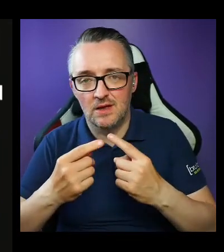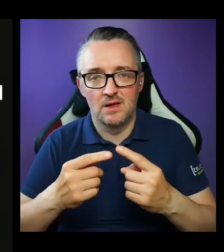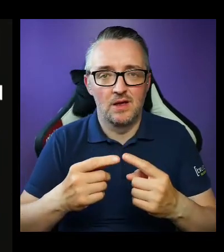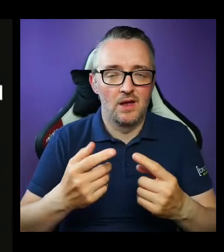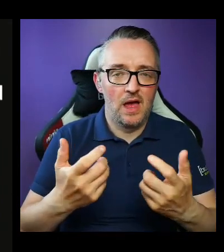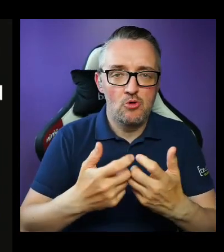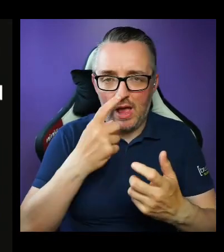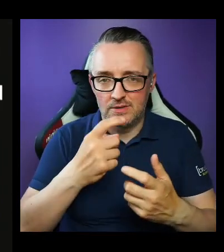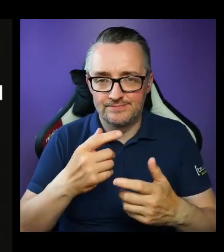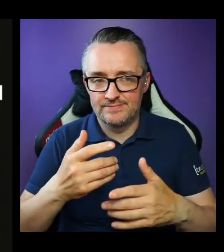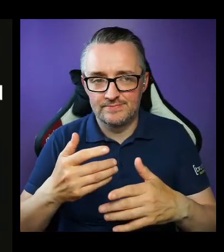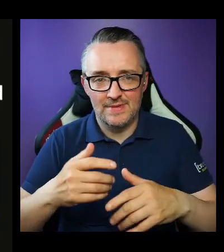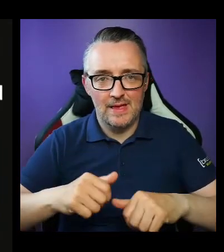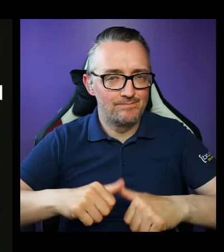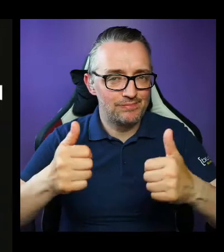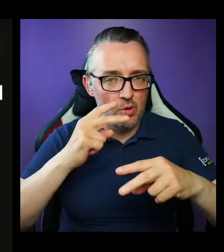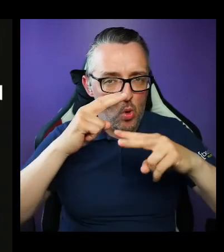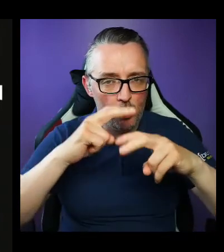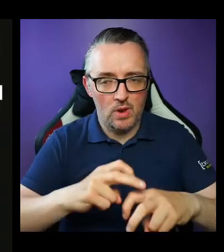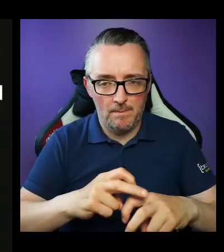to efficiently look it up?